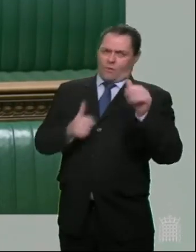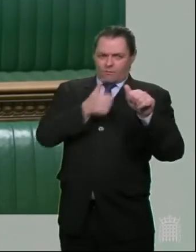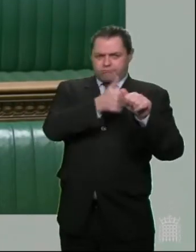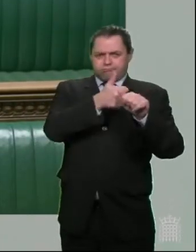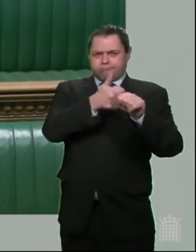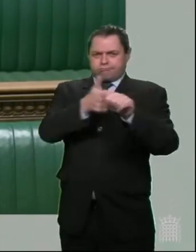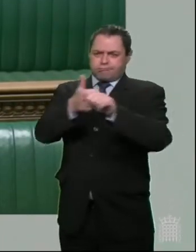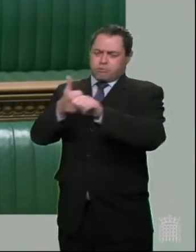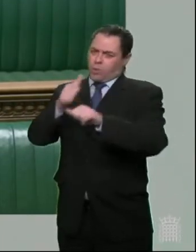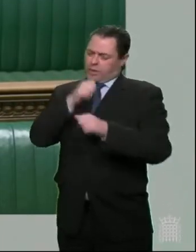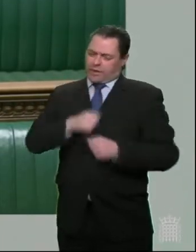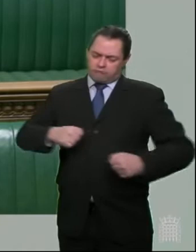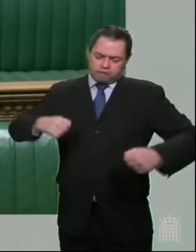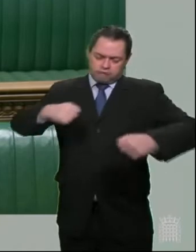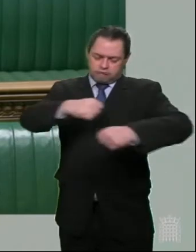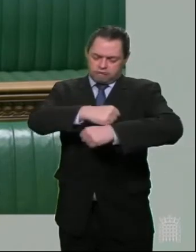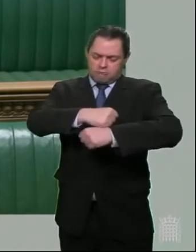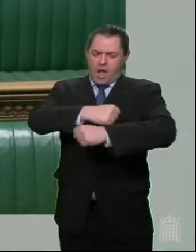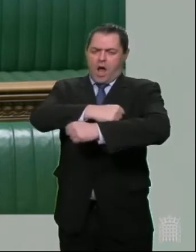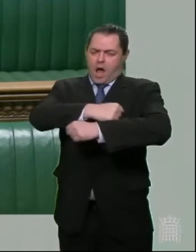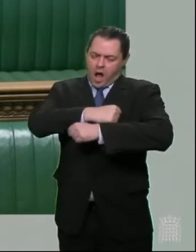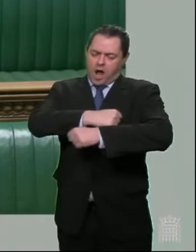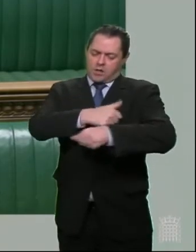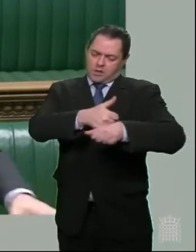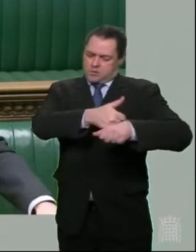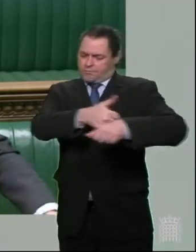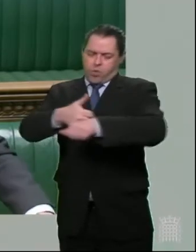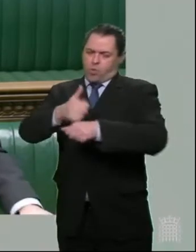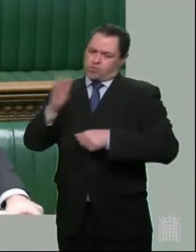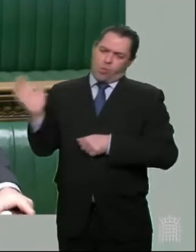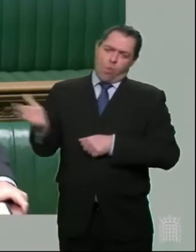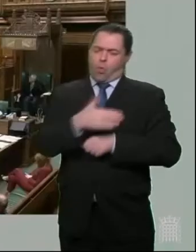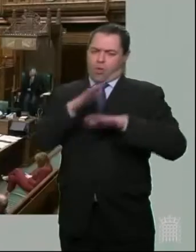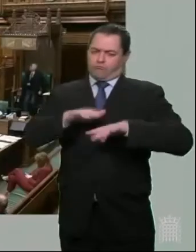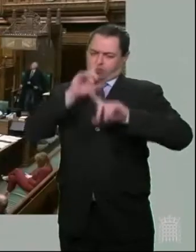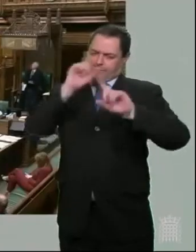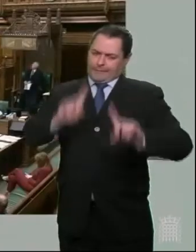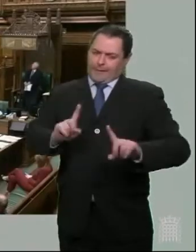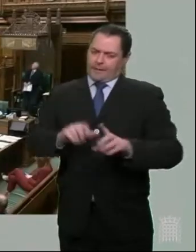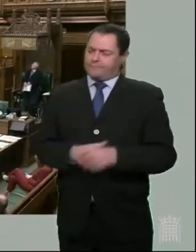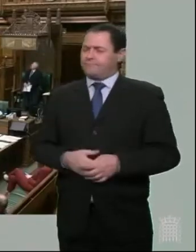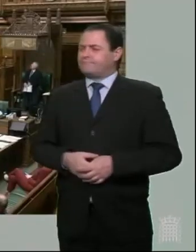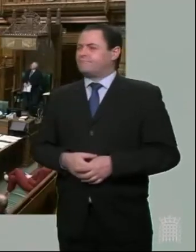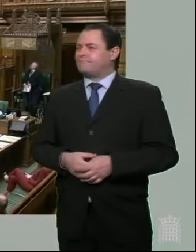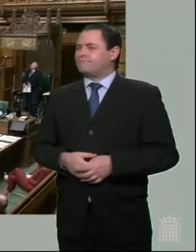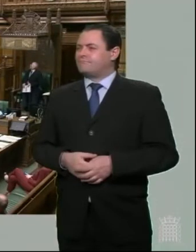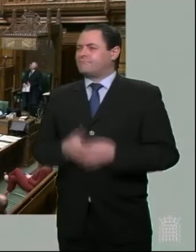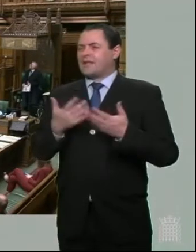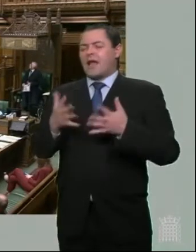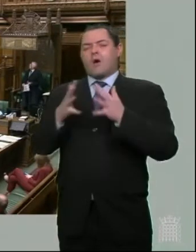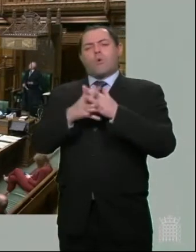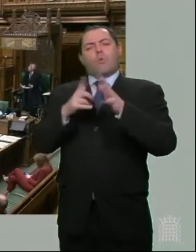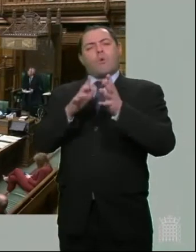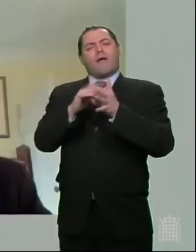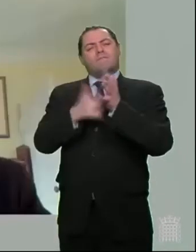our arms around people across the whole of the UK throughout this crisis. Let's head to waving it with Peter Aldis.